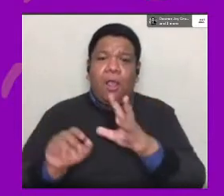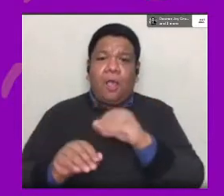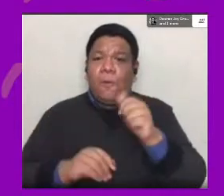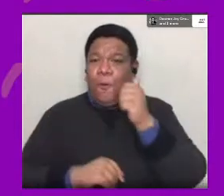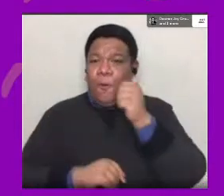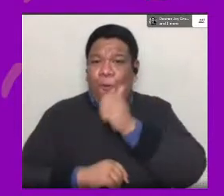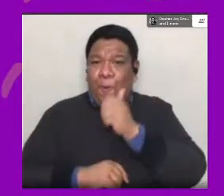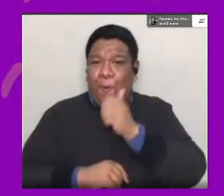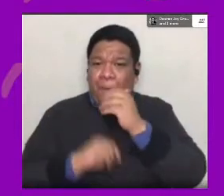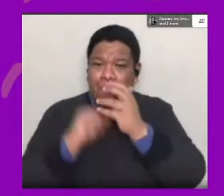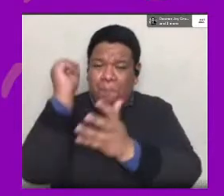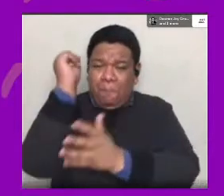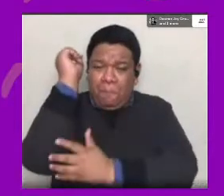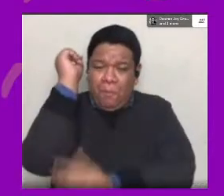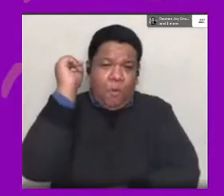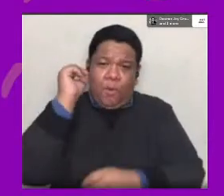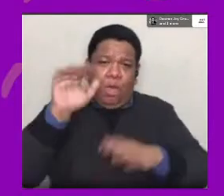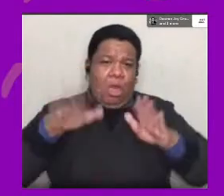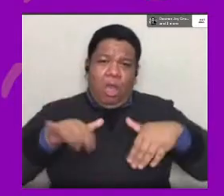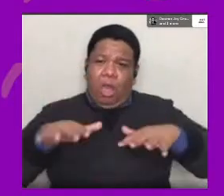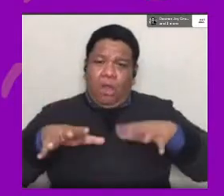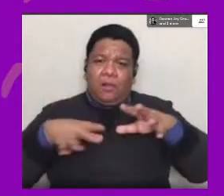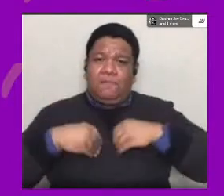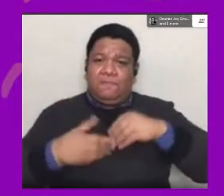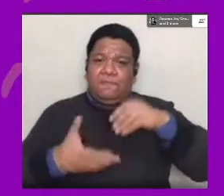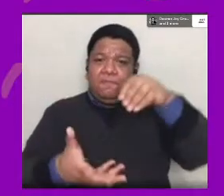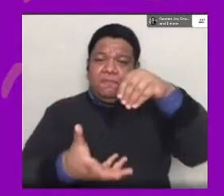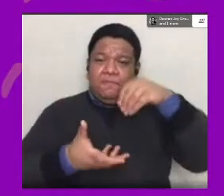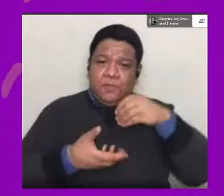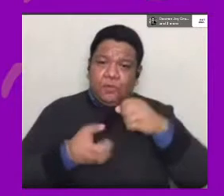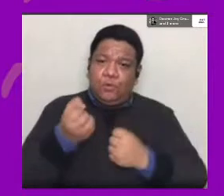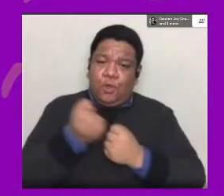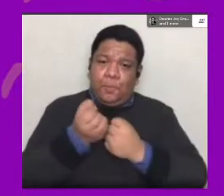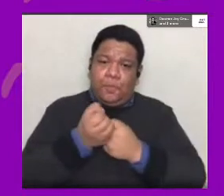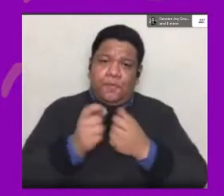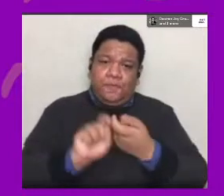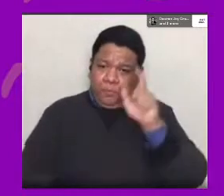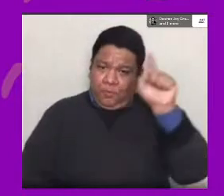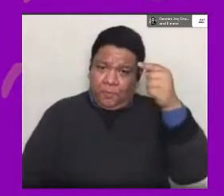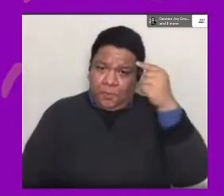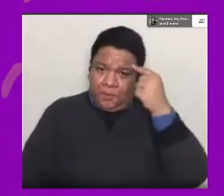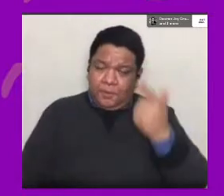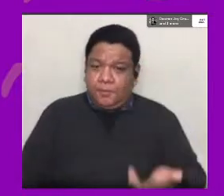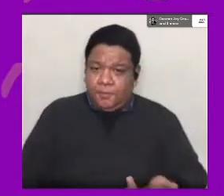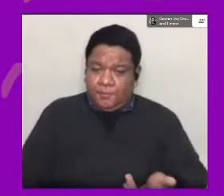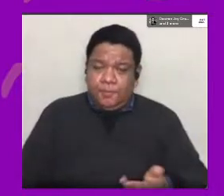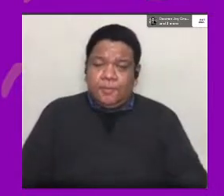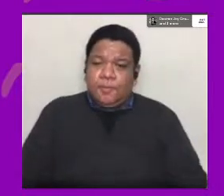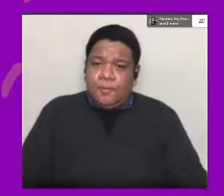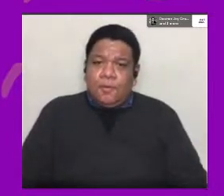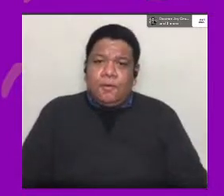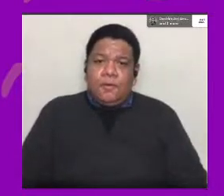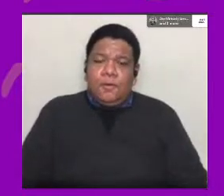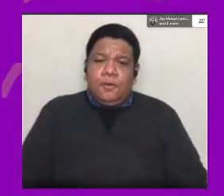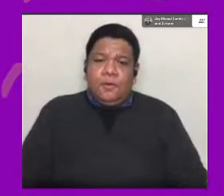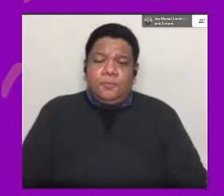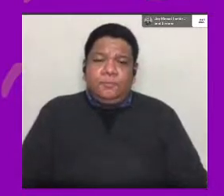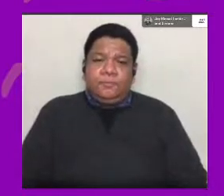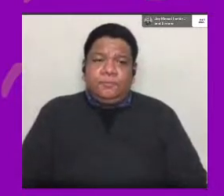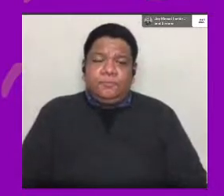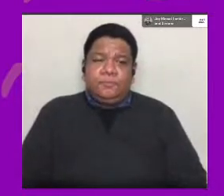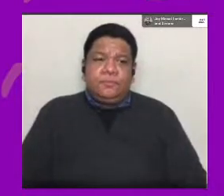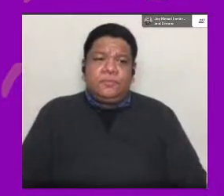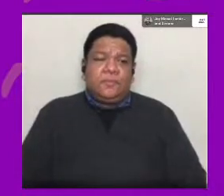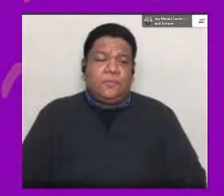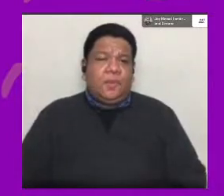report not receiving ayuda or assistance from the government. It surfaced the exclusion